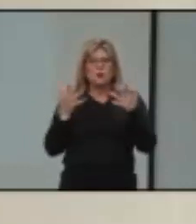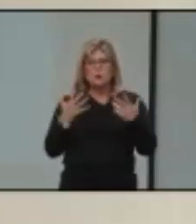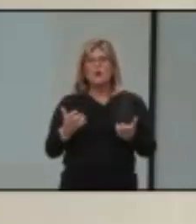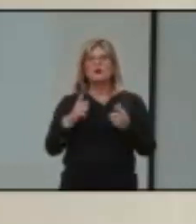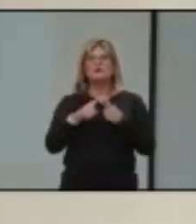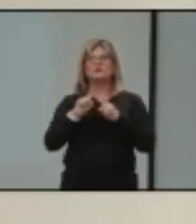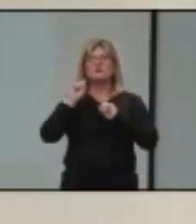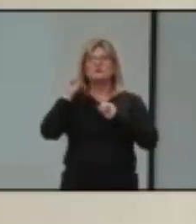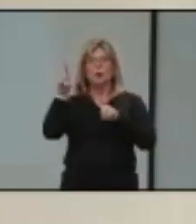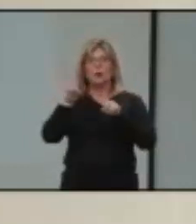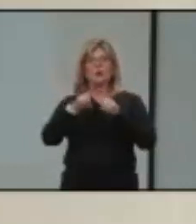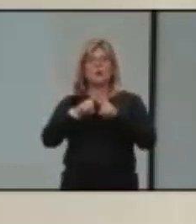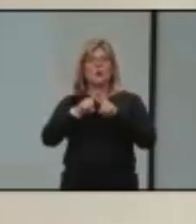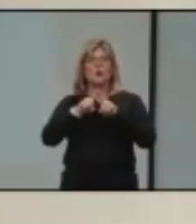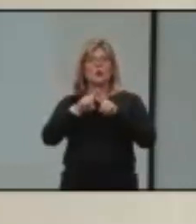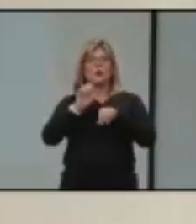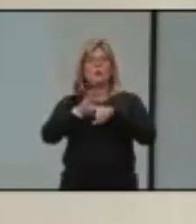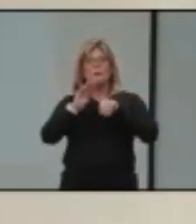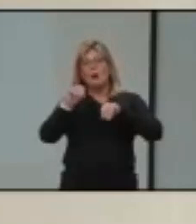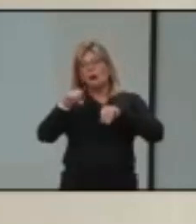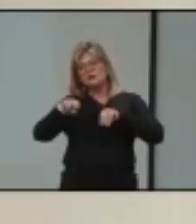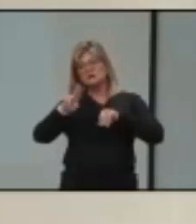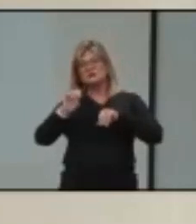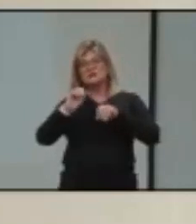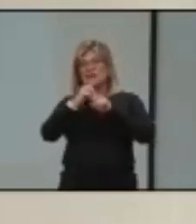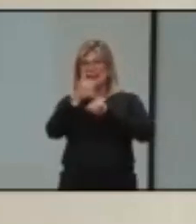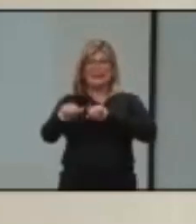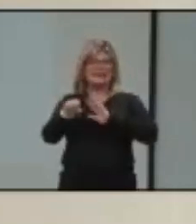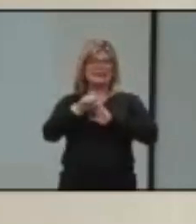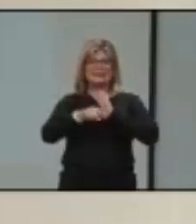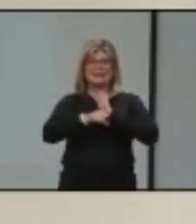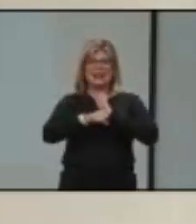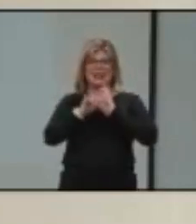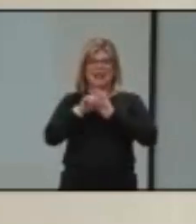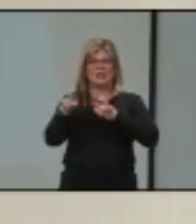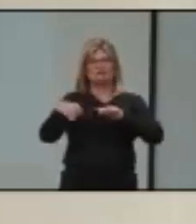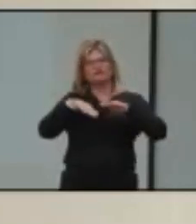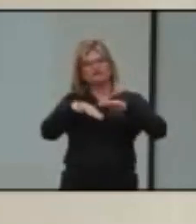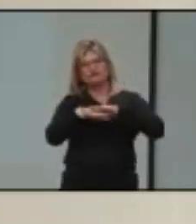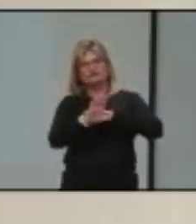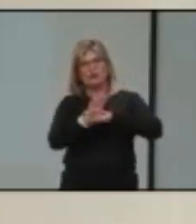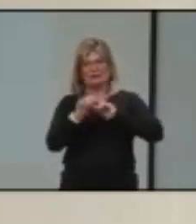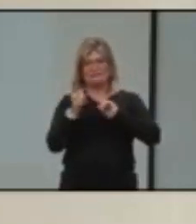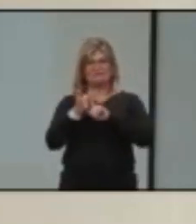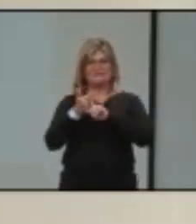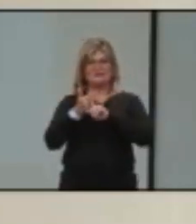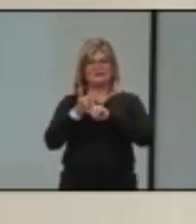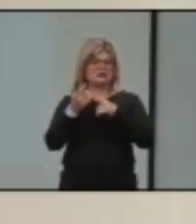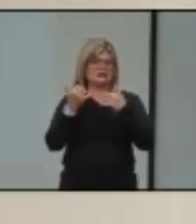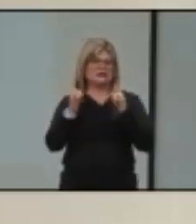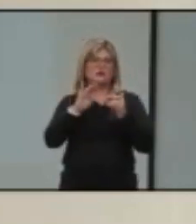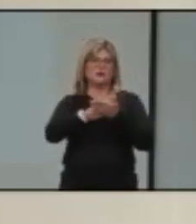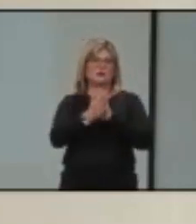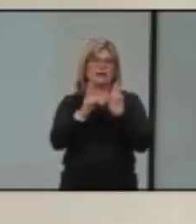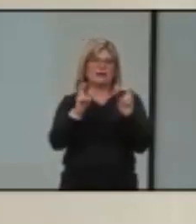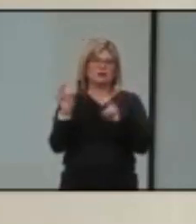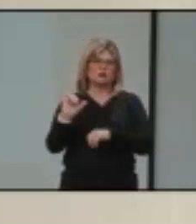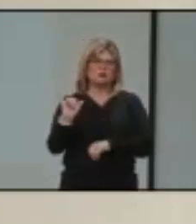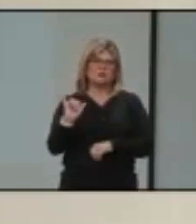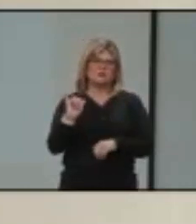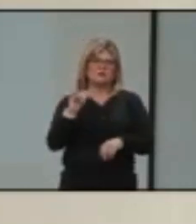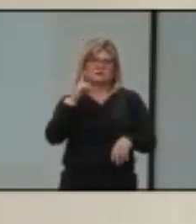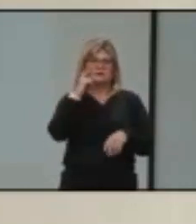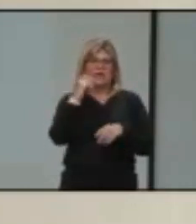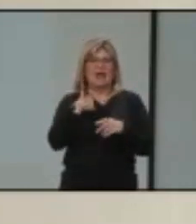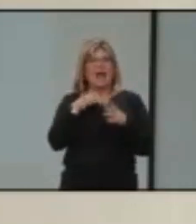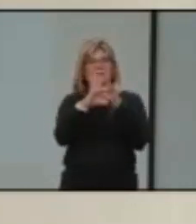go to a mosque in any state, right, the fact that she was with her wife would have been an issue. I say